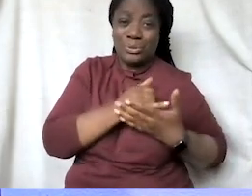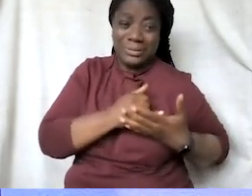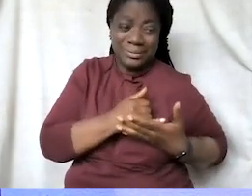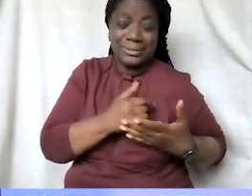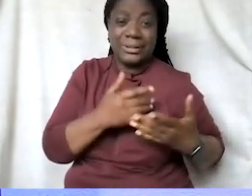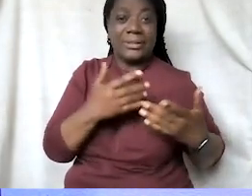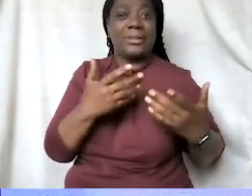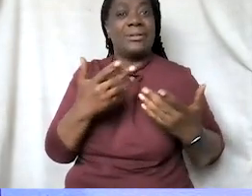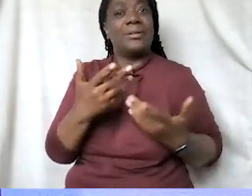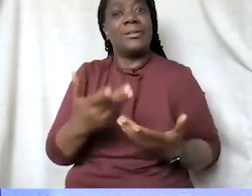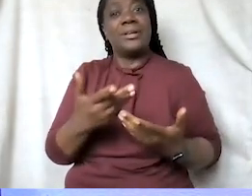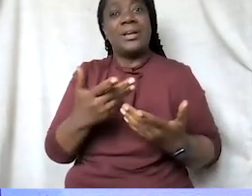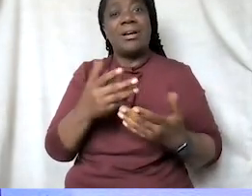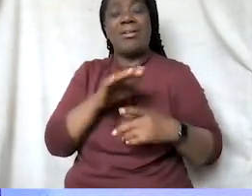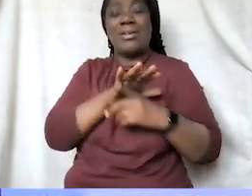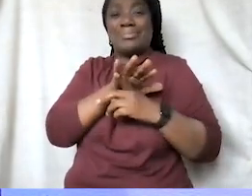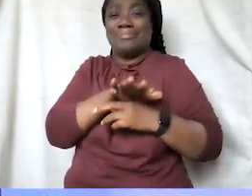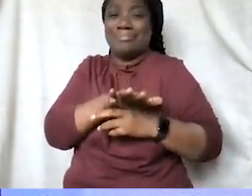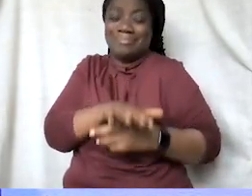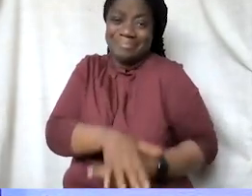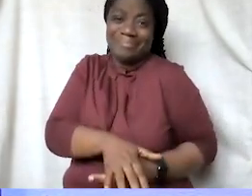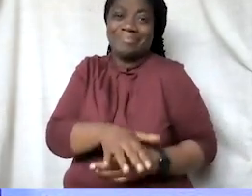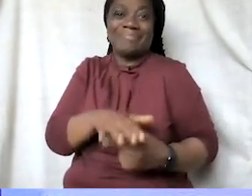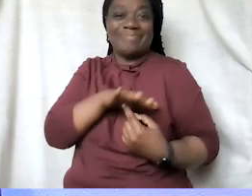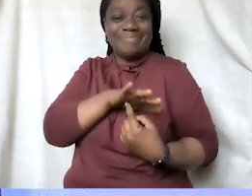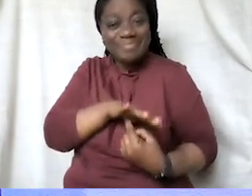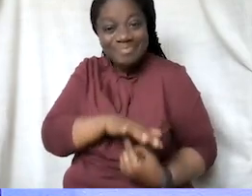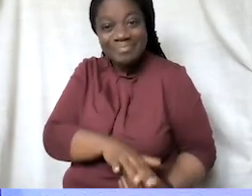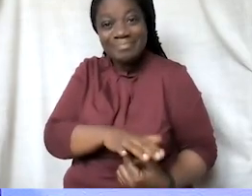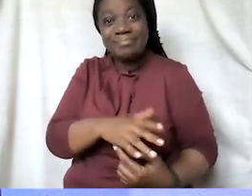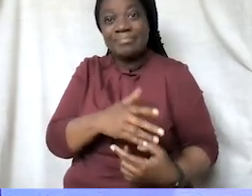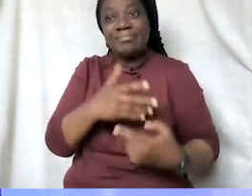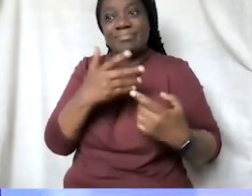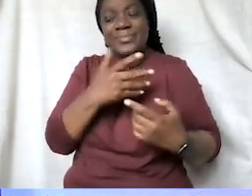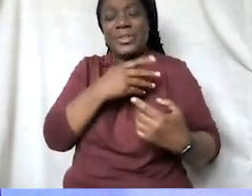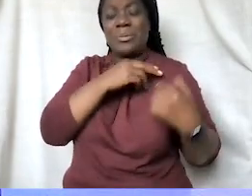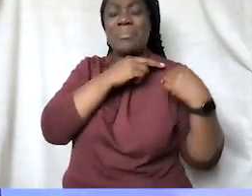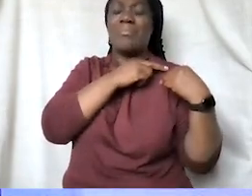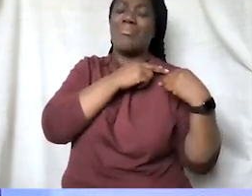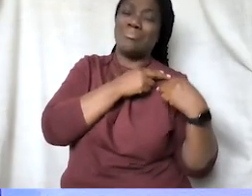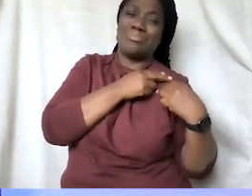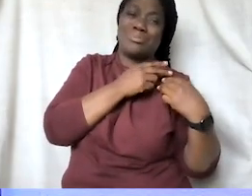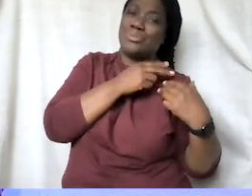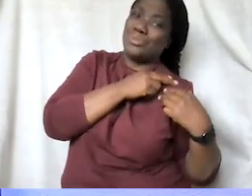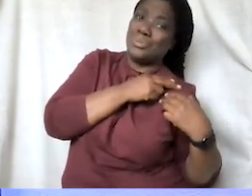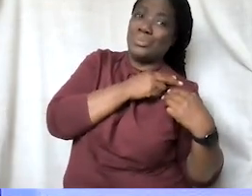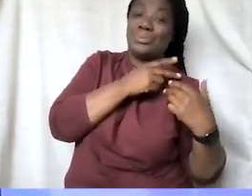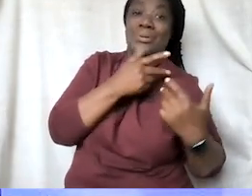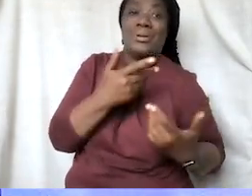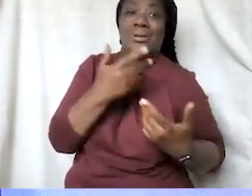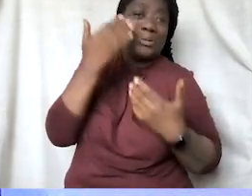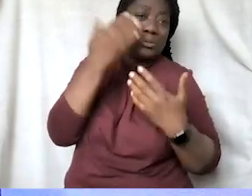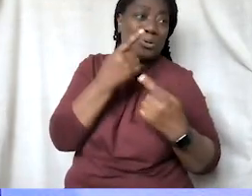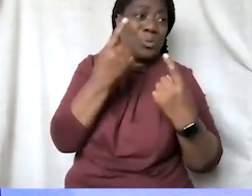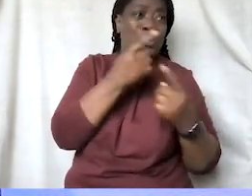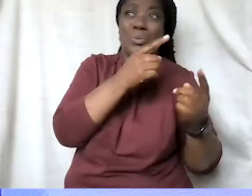sin? Are you pressed down tonight? Are your burdens so heavy that you don't know